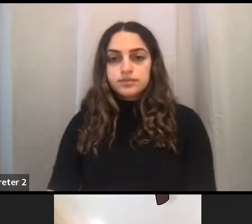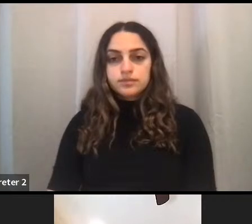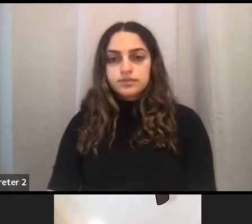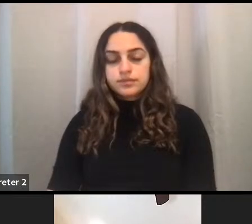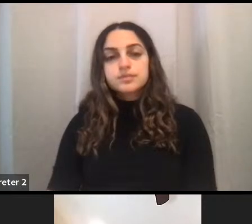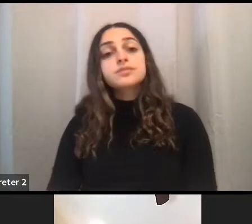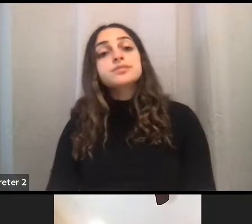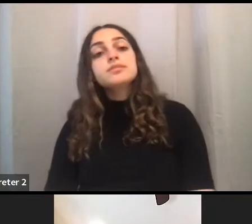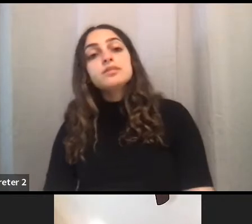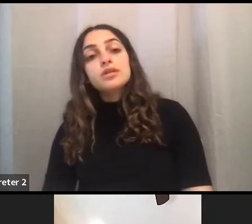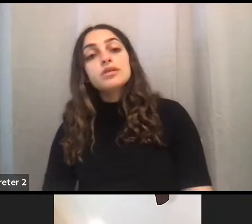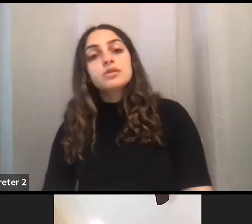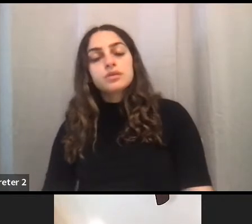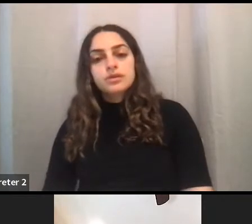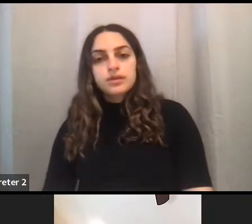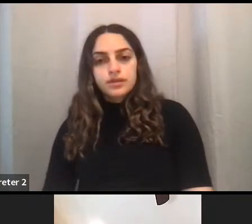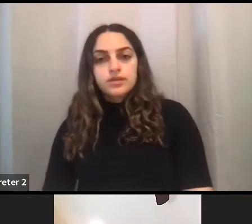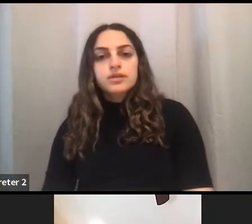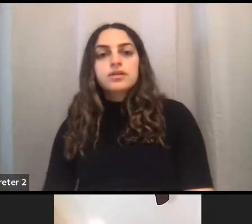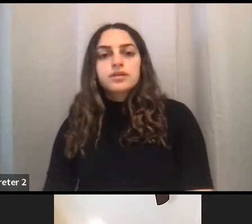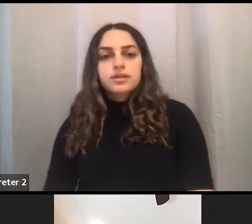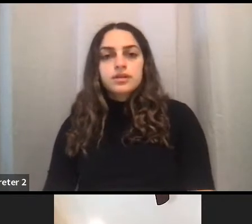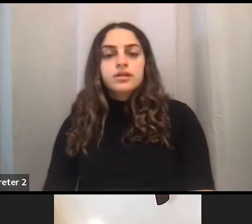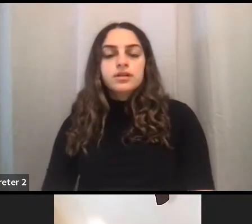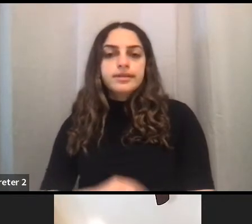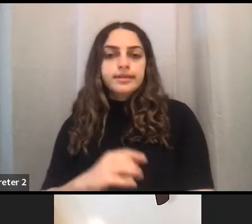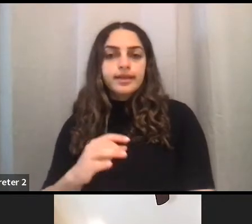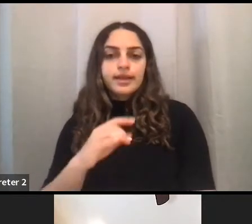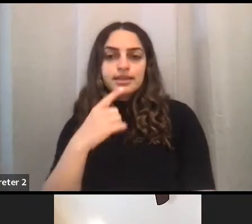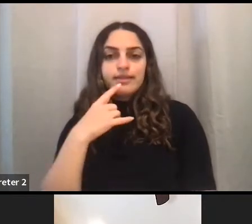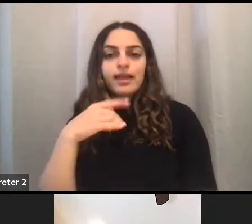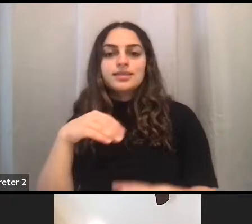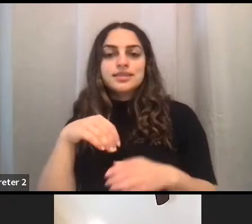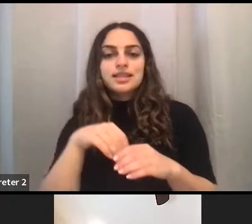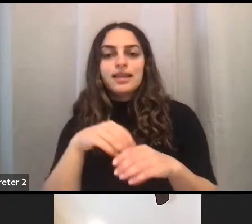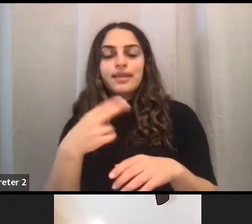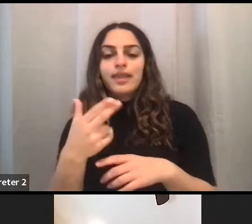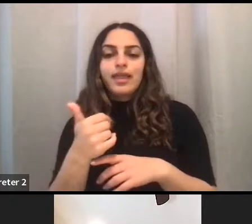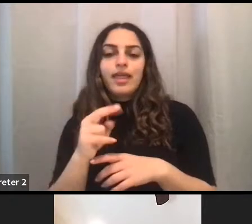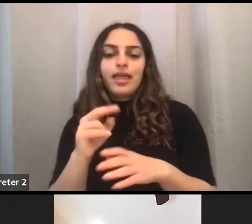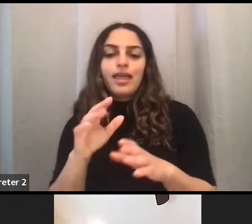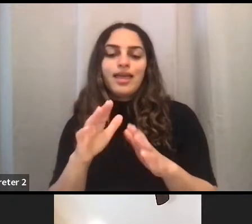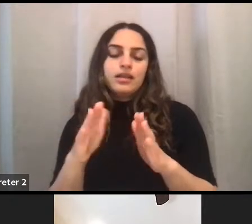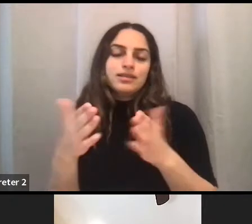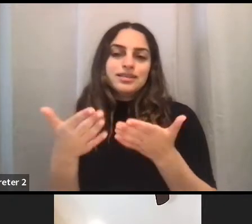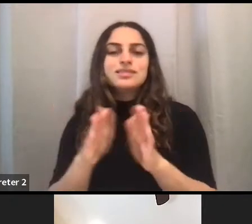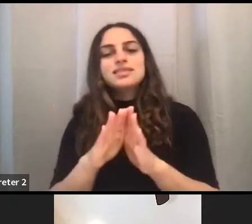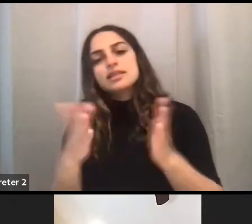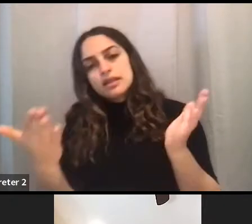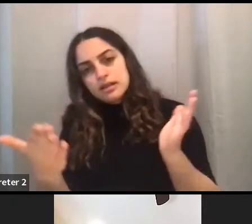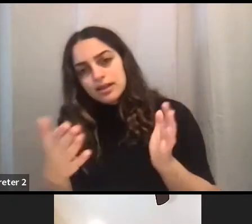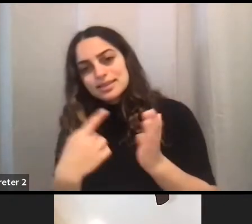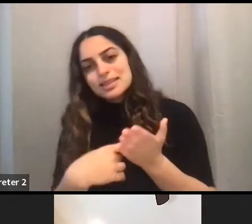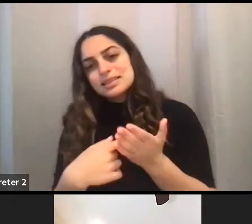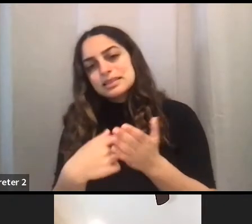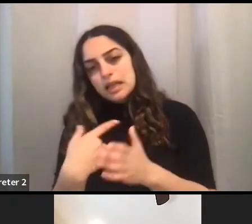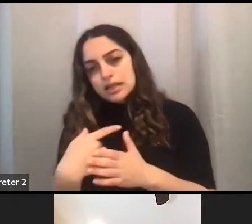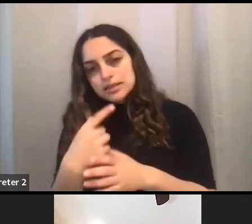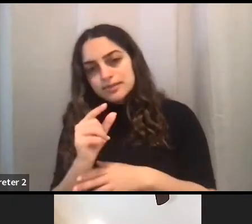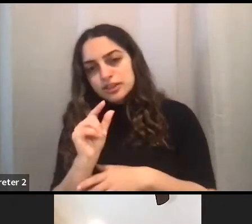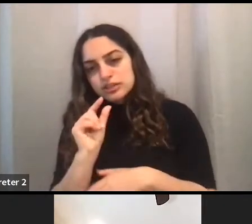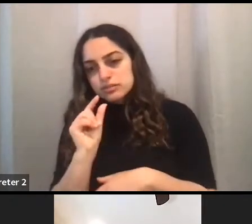said um this in the handbook is discussed very small during